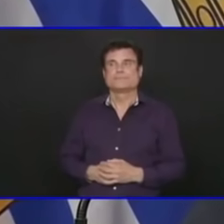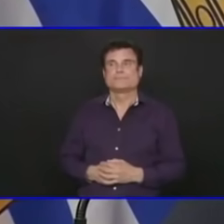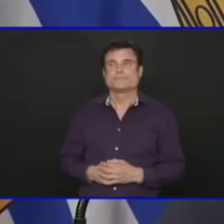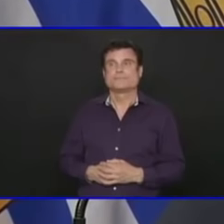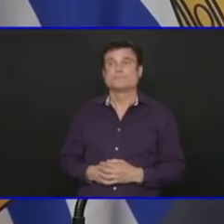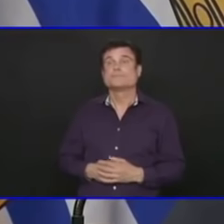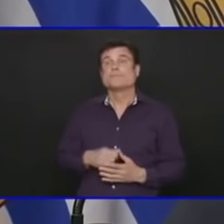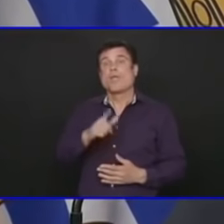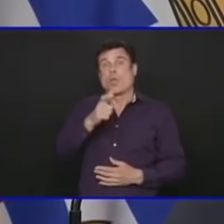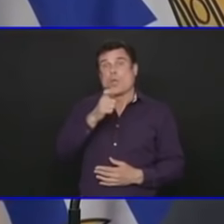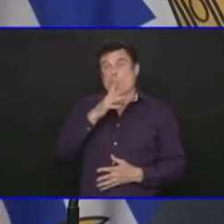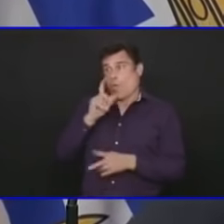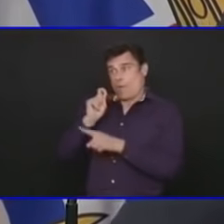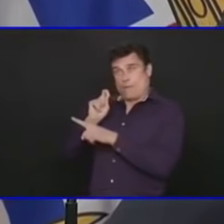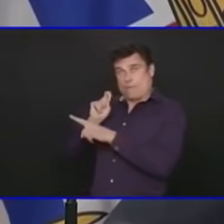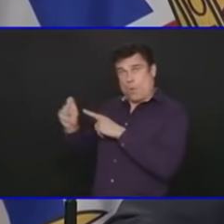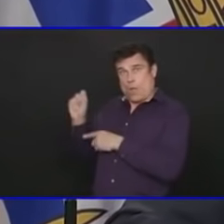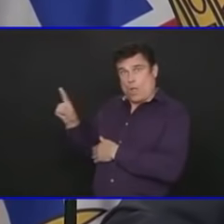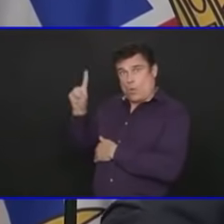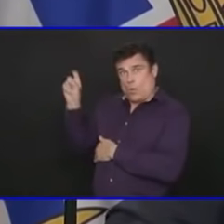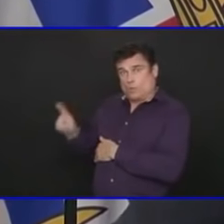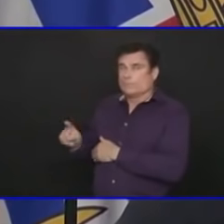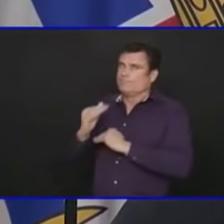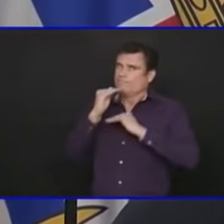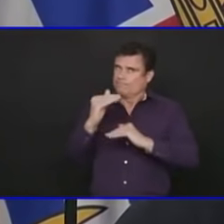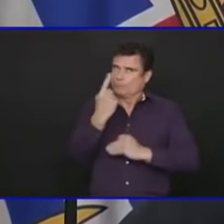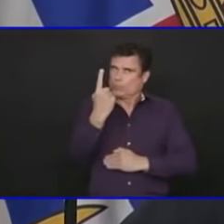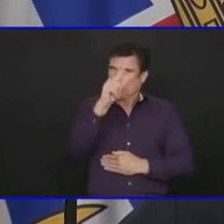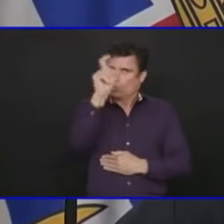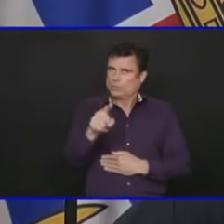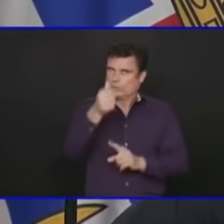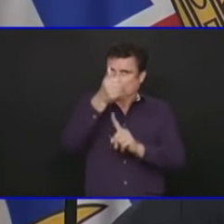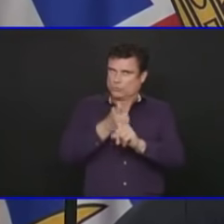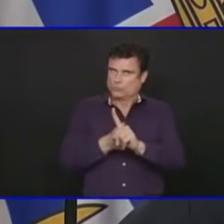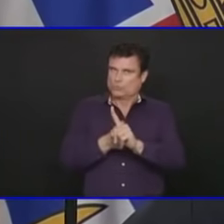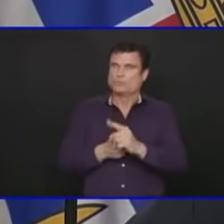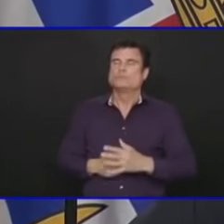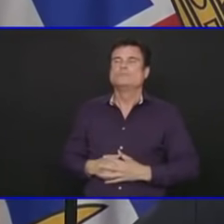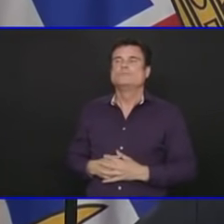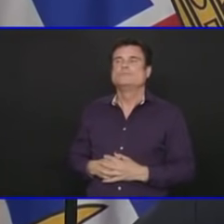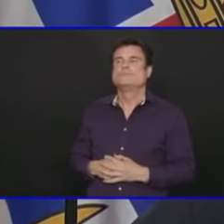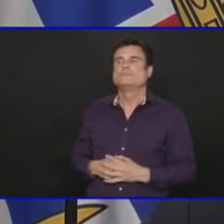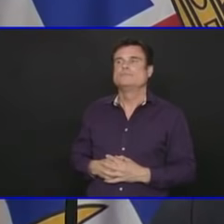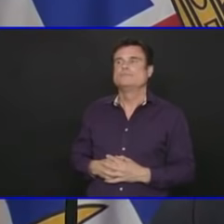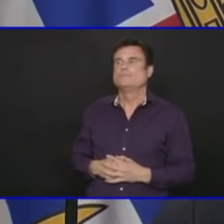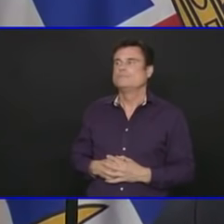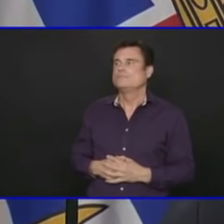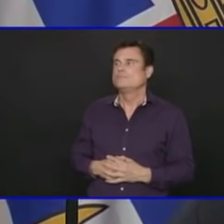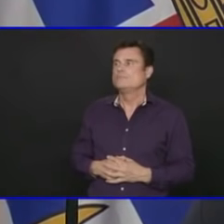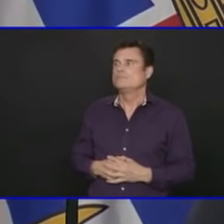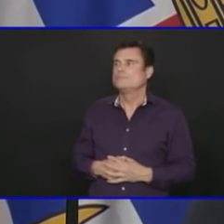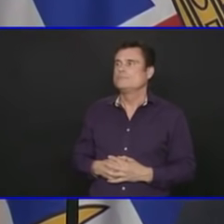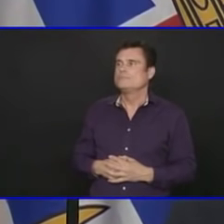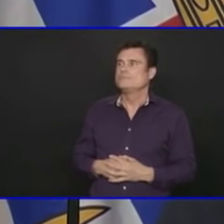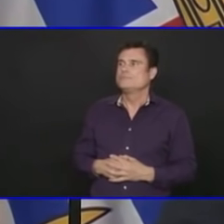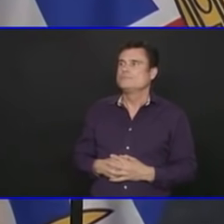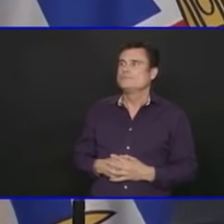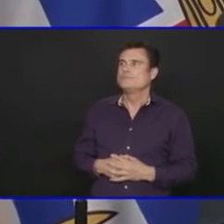Please, I would ask that you also unmute your phones. You are not audible until we call your name. First question is from Keith Baldry, Global News.